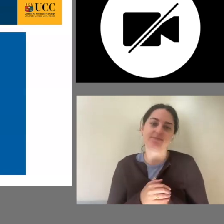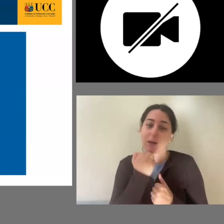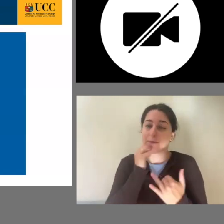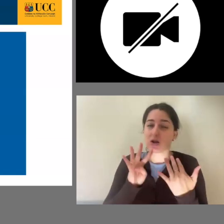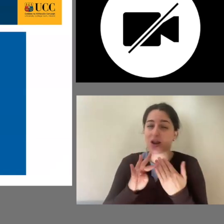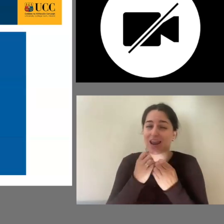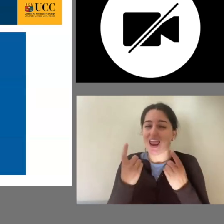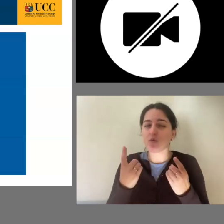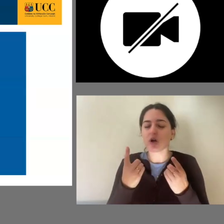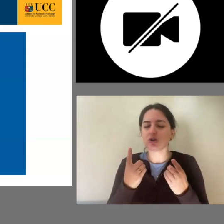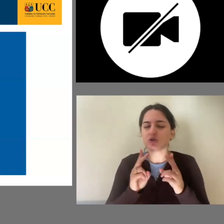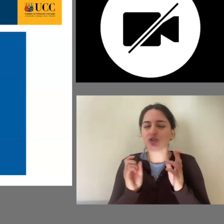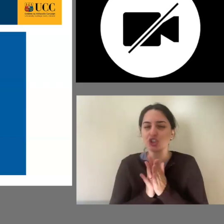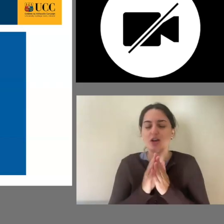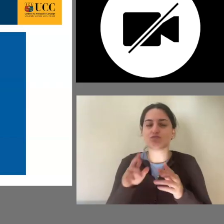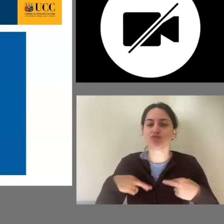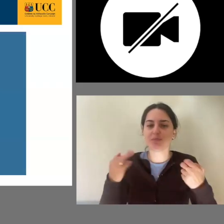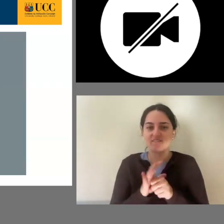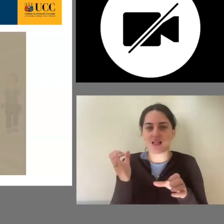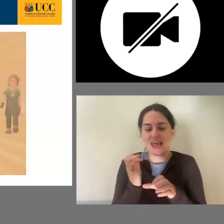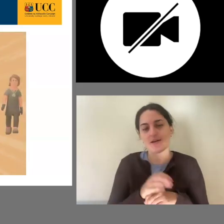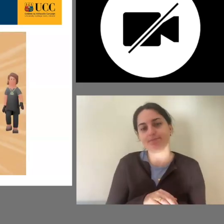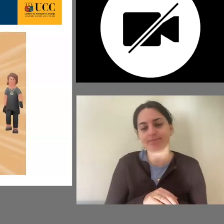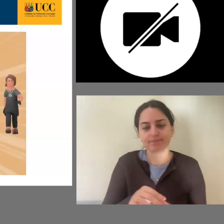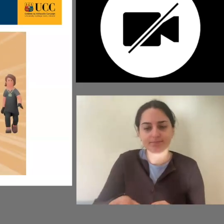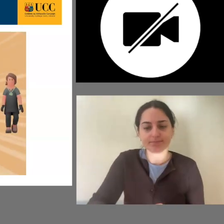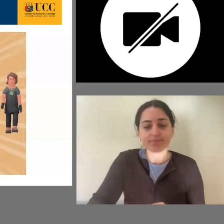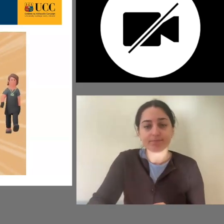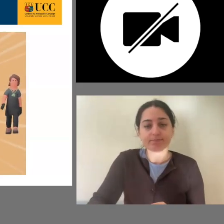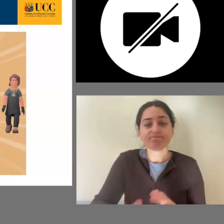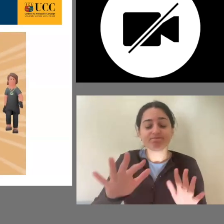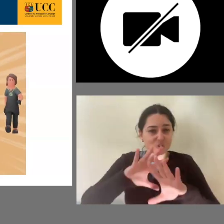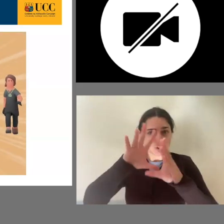Everyone deserves respectful care. In summary,